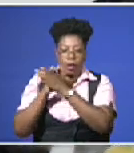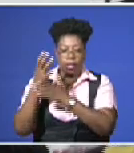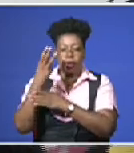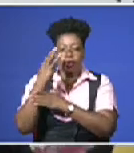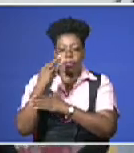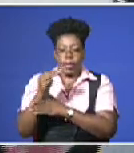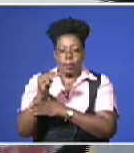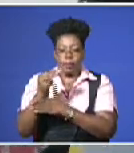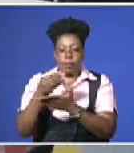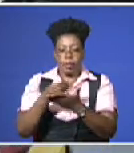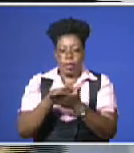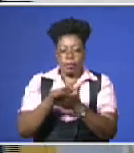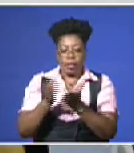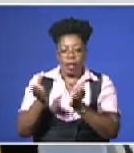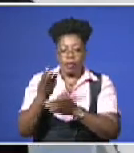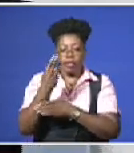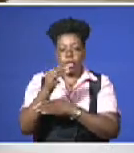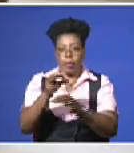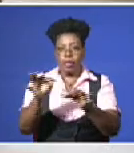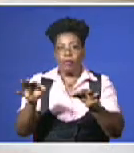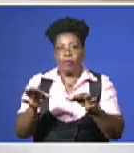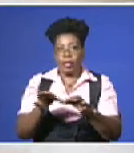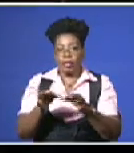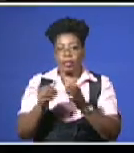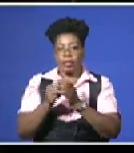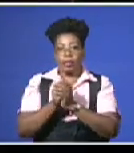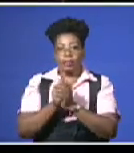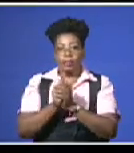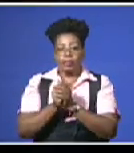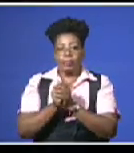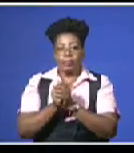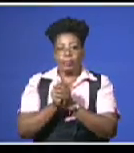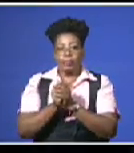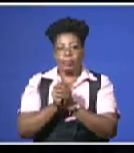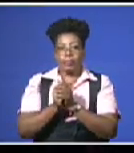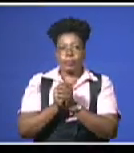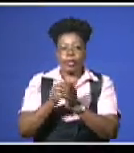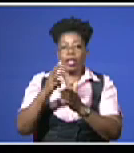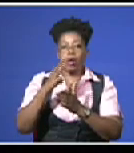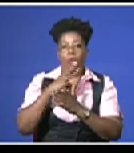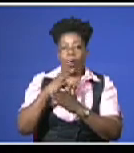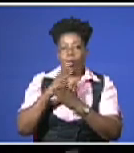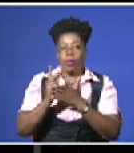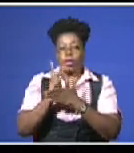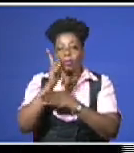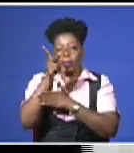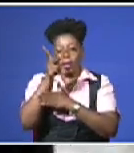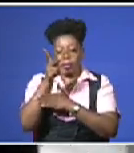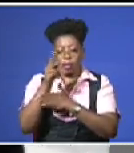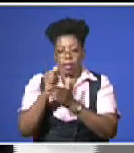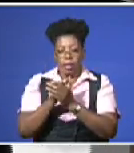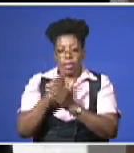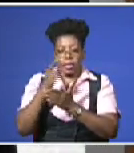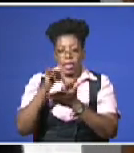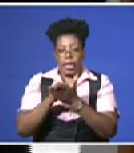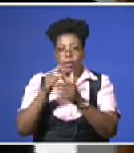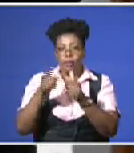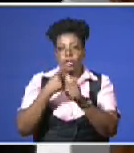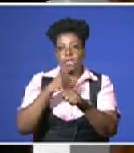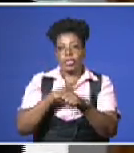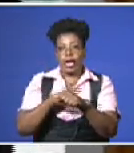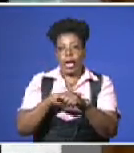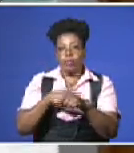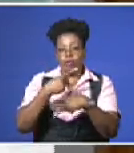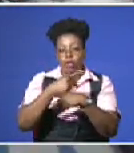pushing innovation in the field and in its aquaponics operations. According to Wells, B.A.M.S.I will, for the first time, produce